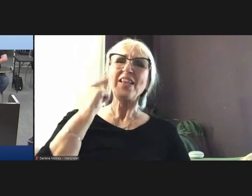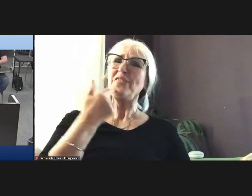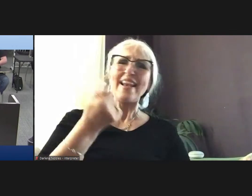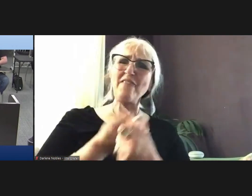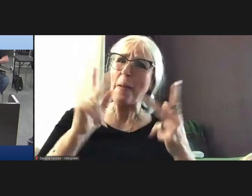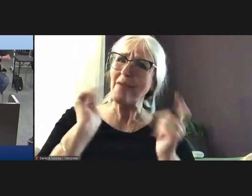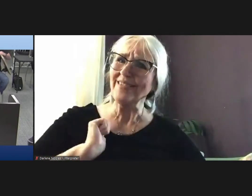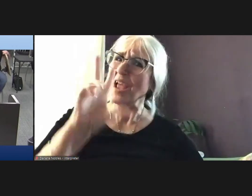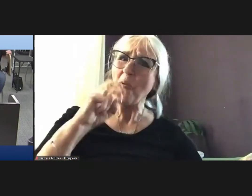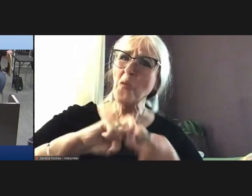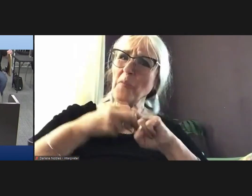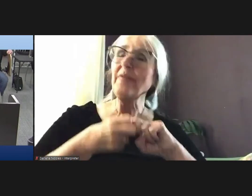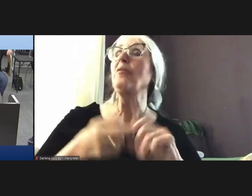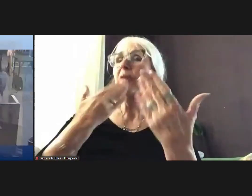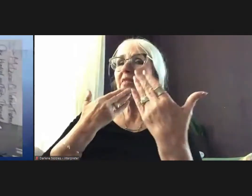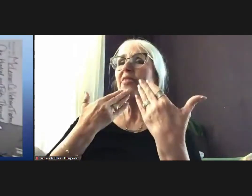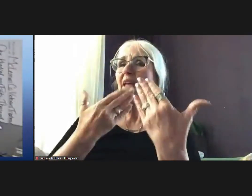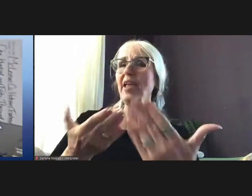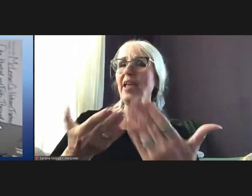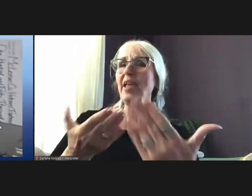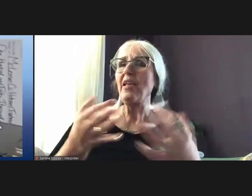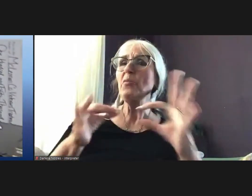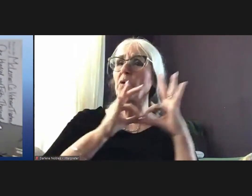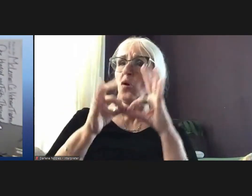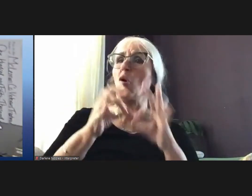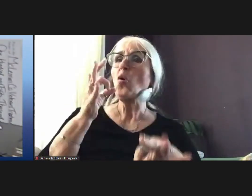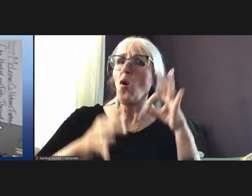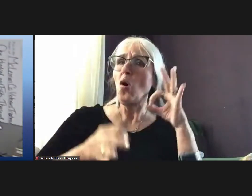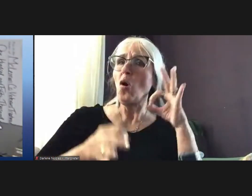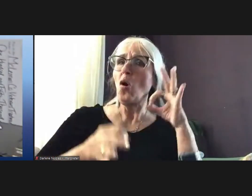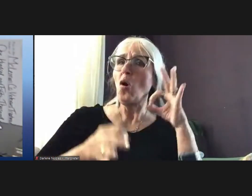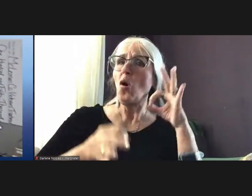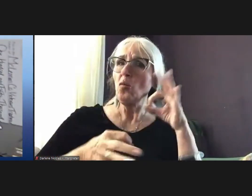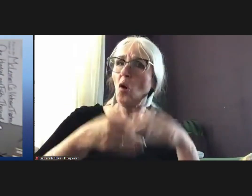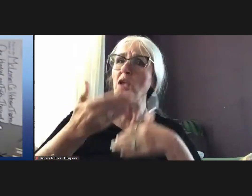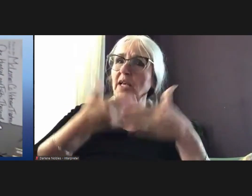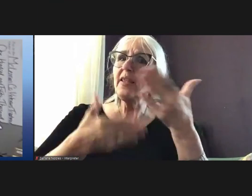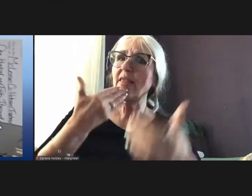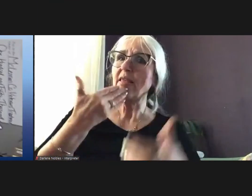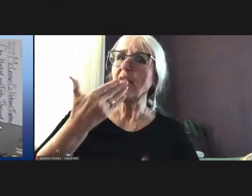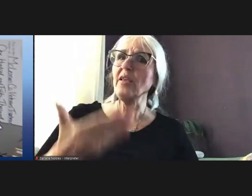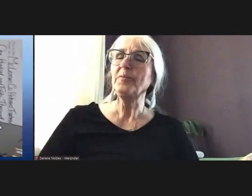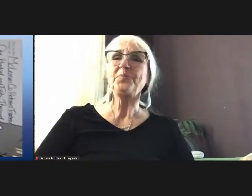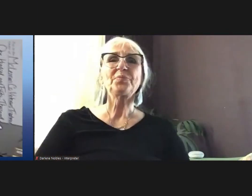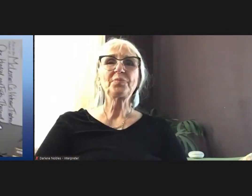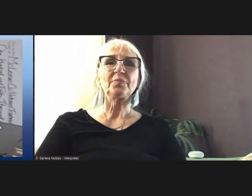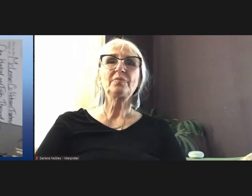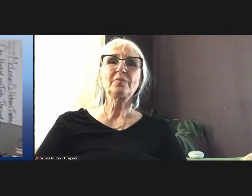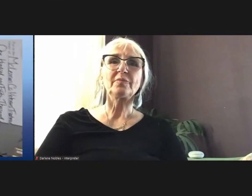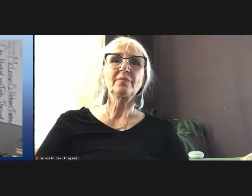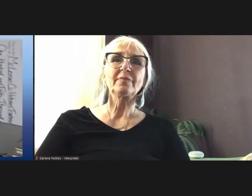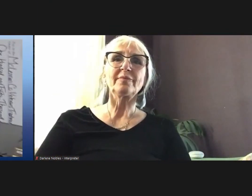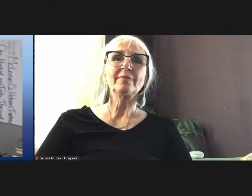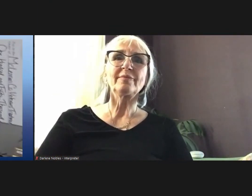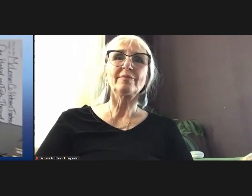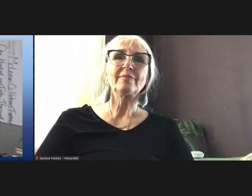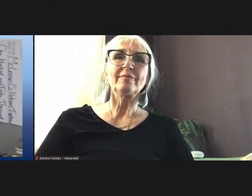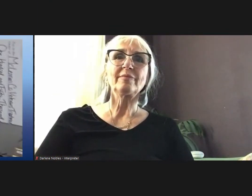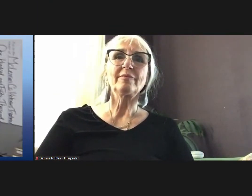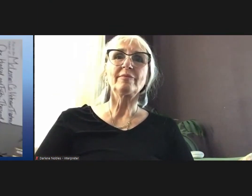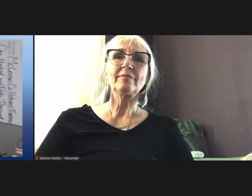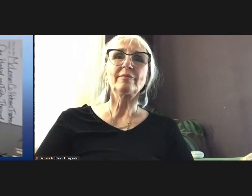your participation in our court process. You taught them well, Charlie. Does that bridge have a weight? Talk up a little